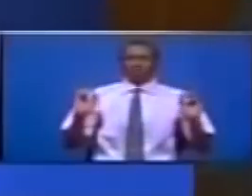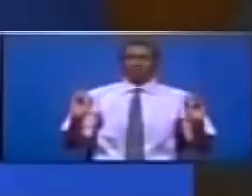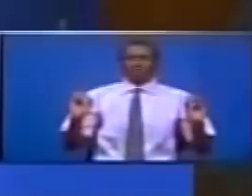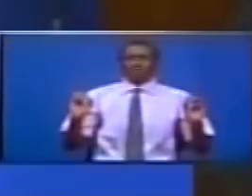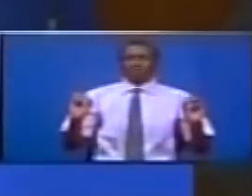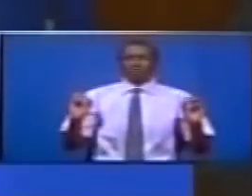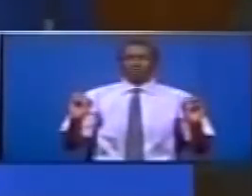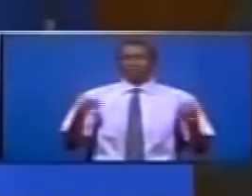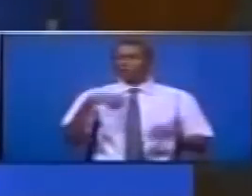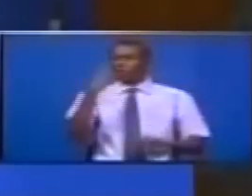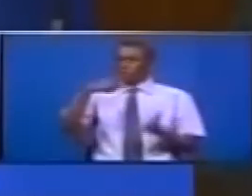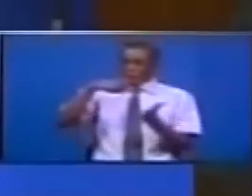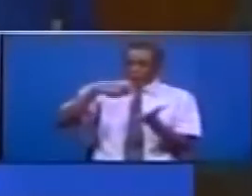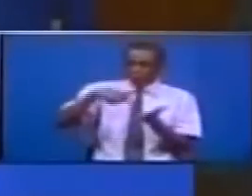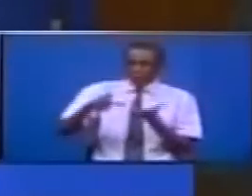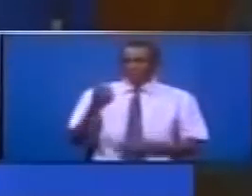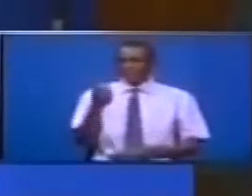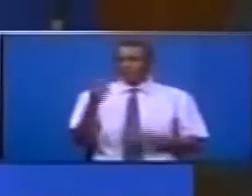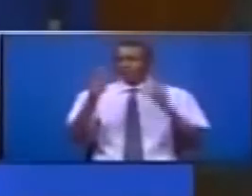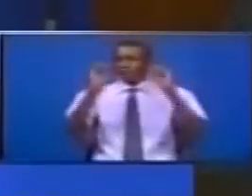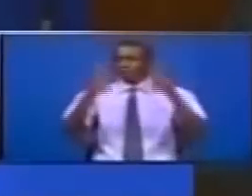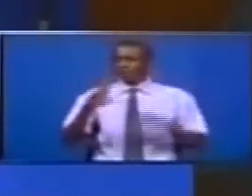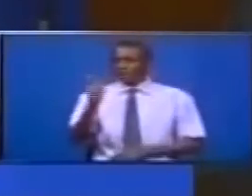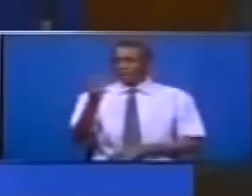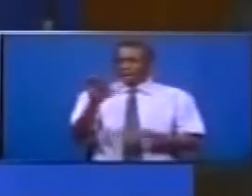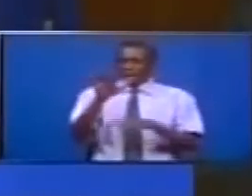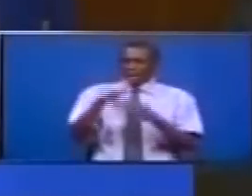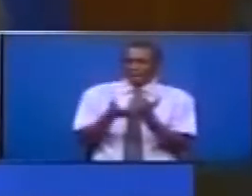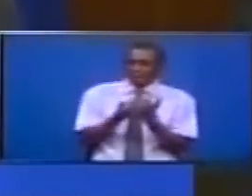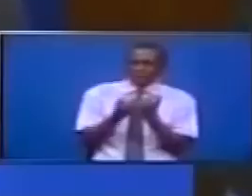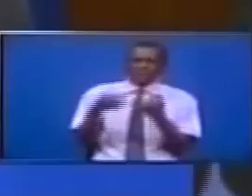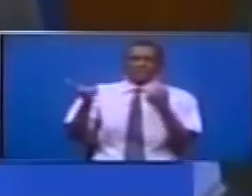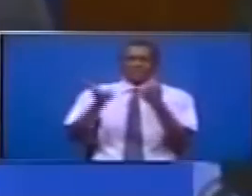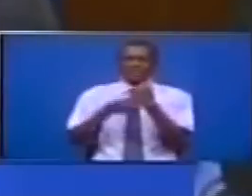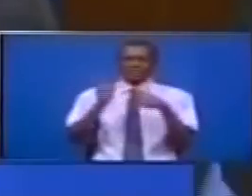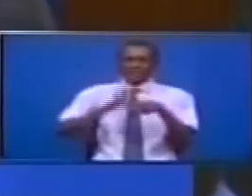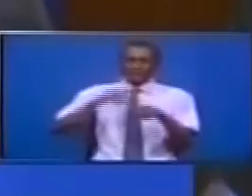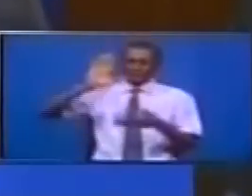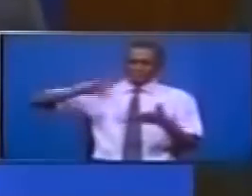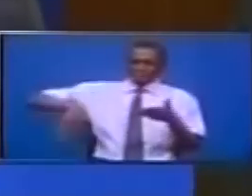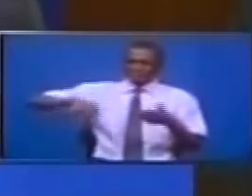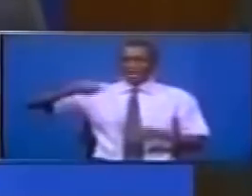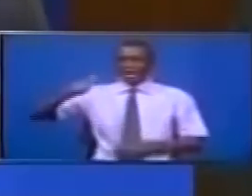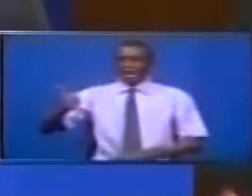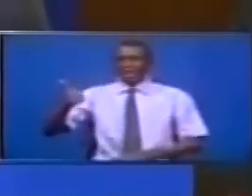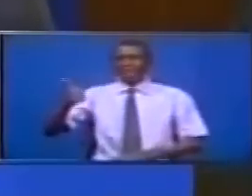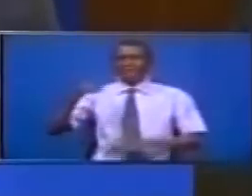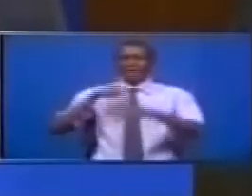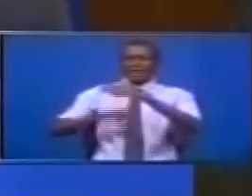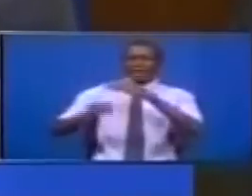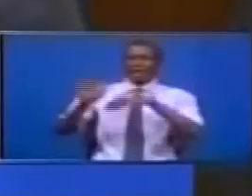The lowest paid teacher in Kenya earns 7 times as much as his counterpart in